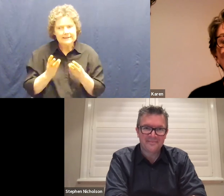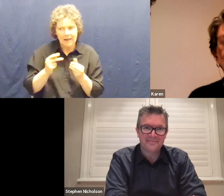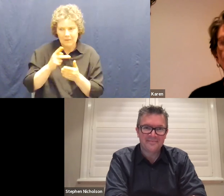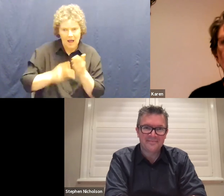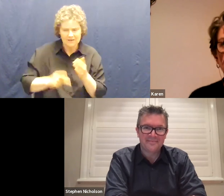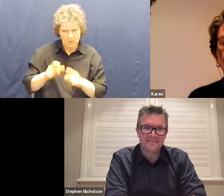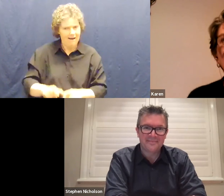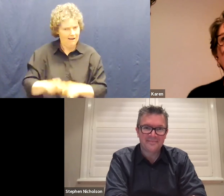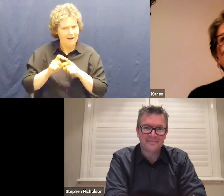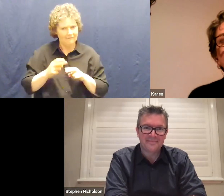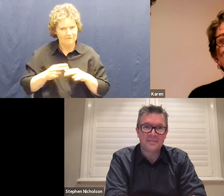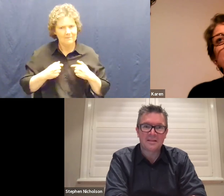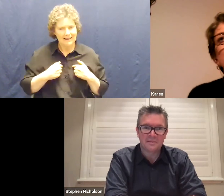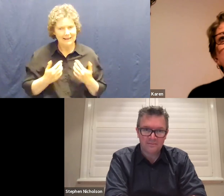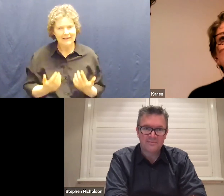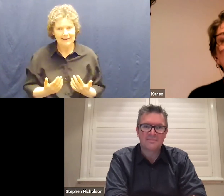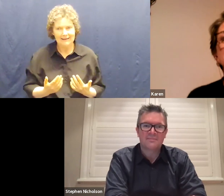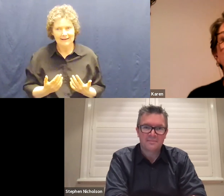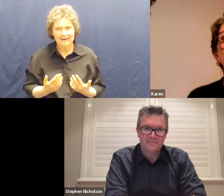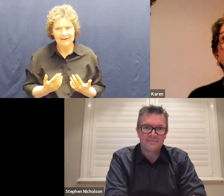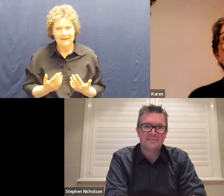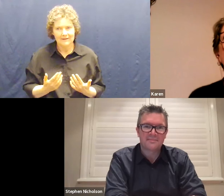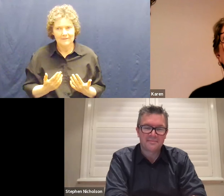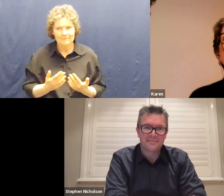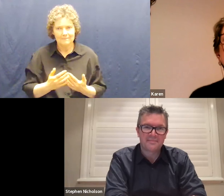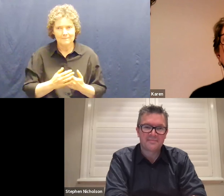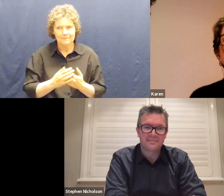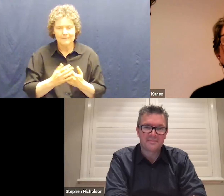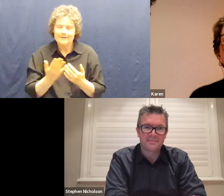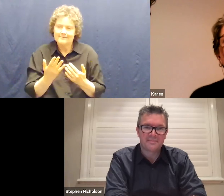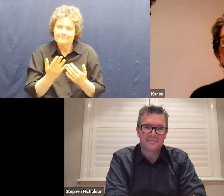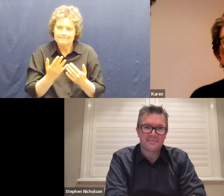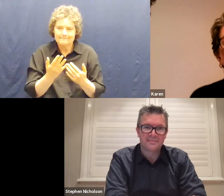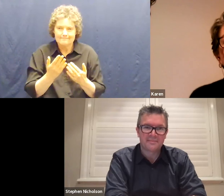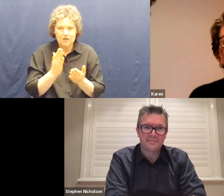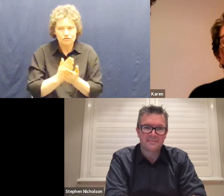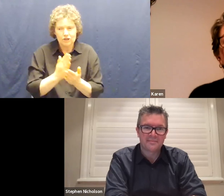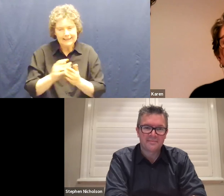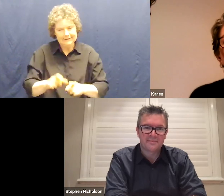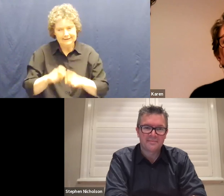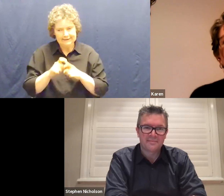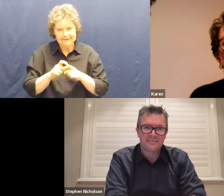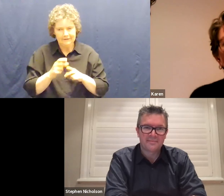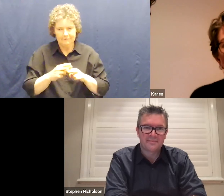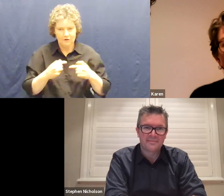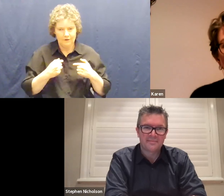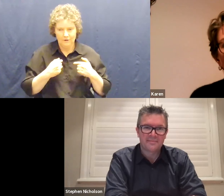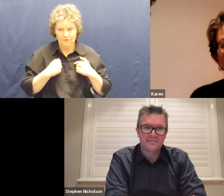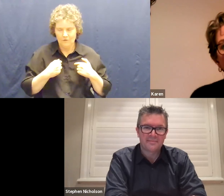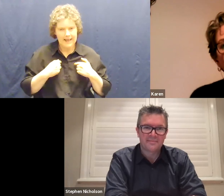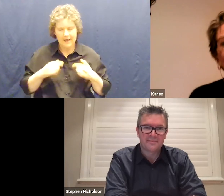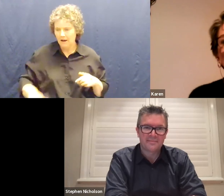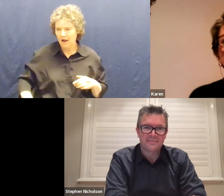me. The key difficulty for me was that my parents, I wasn't brought up using